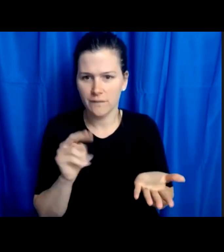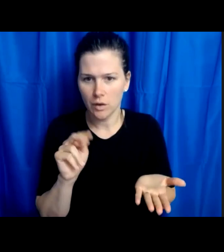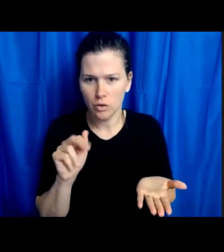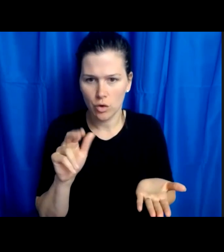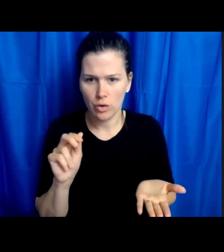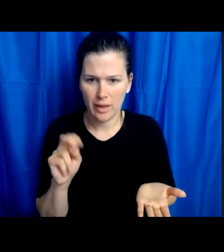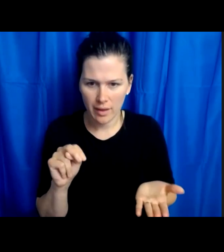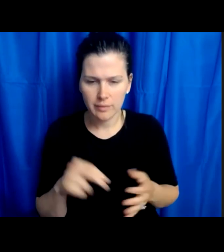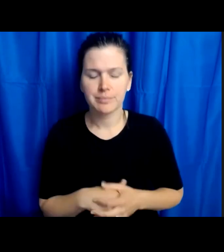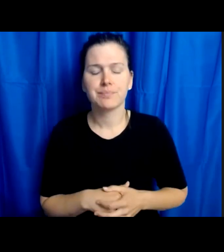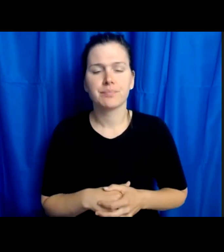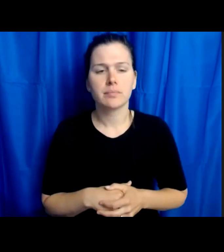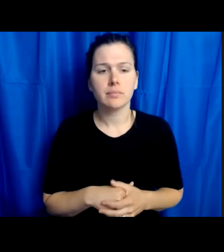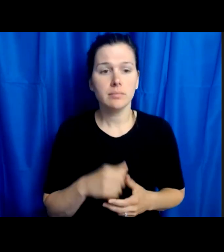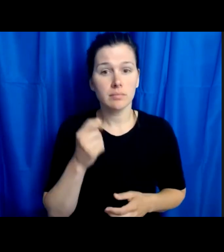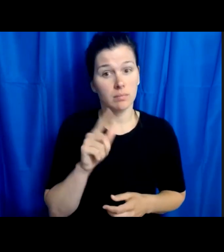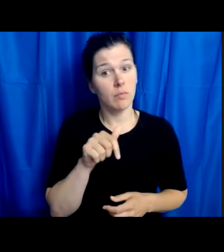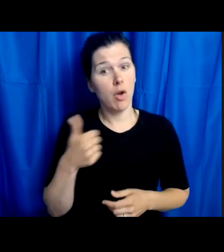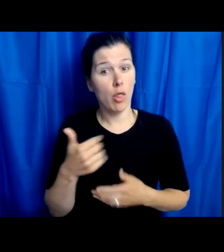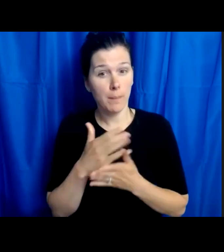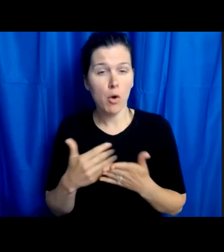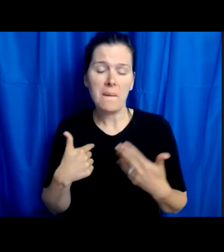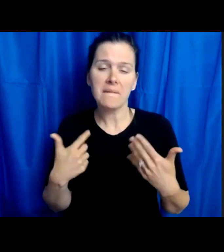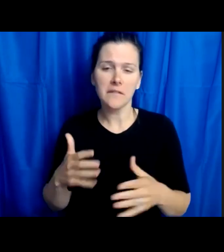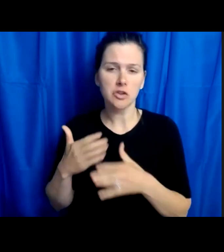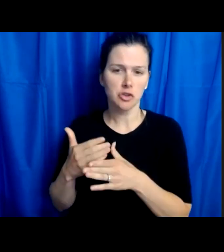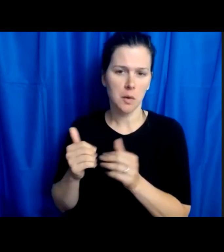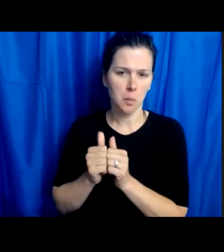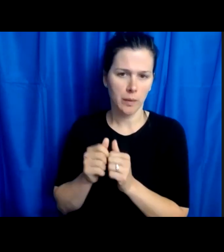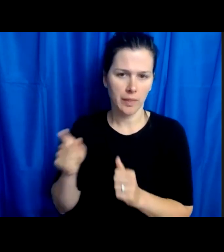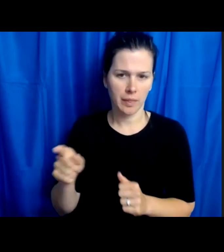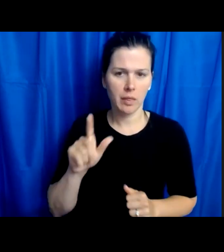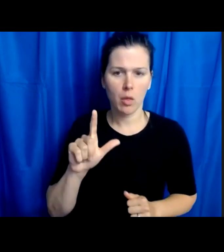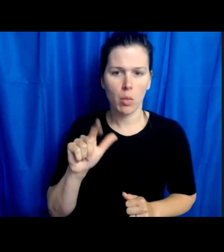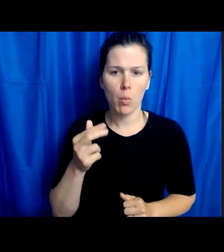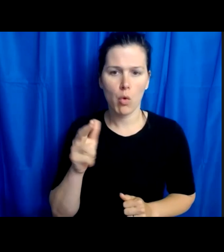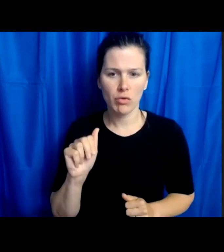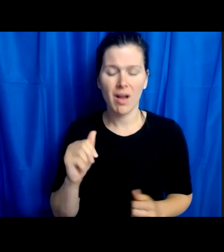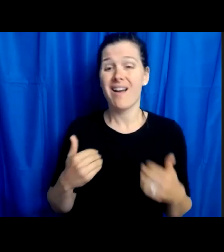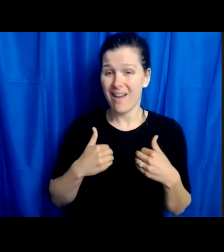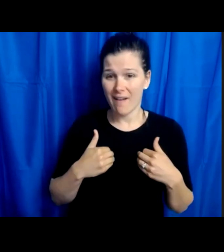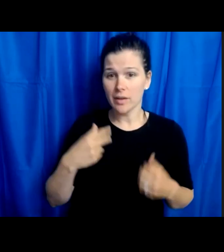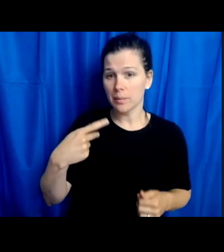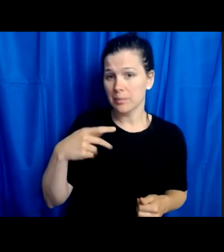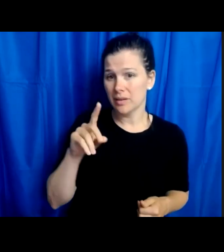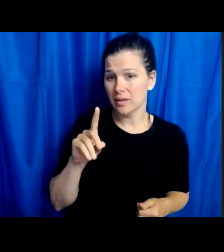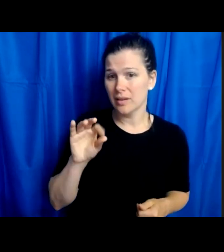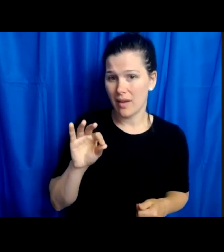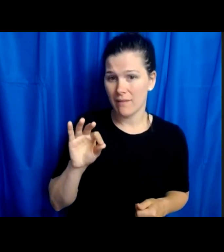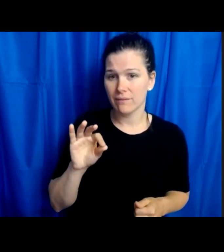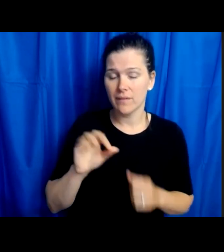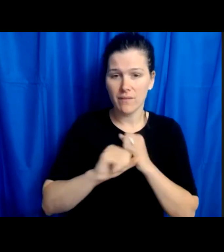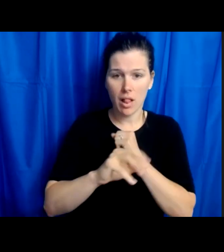Now, the other thing is I shared with Laura, the flyer, it's a PDF flyer that actually has a QR code on